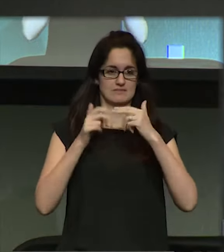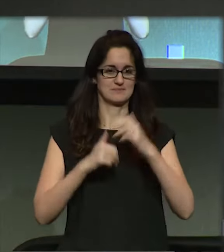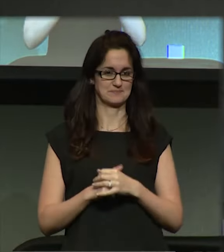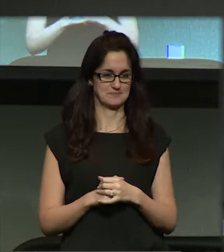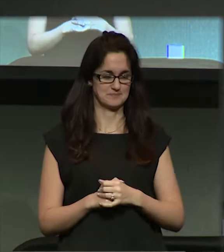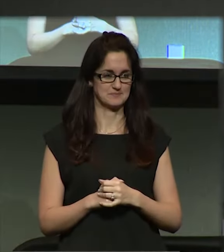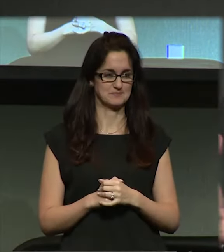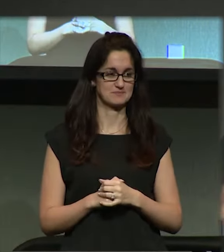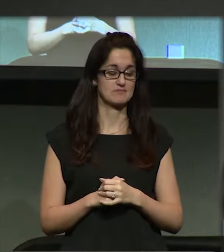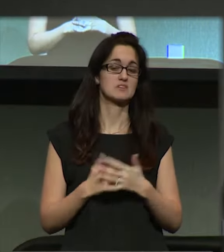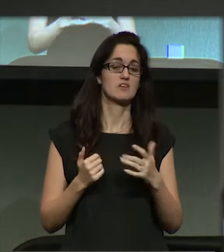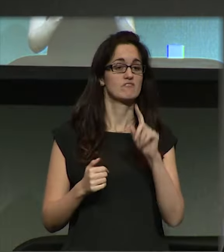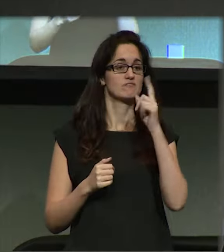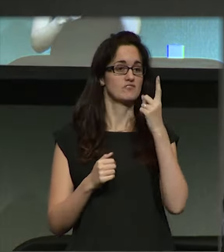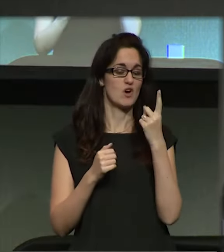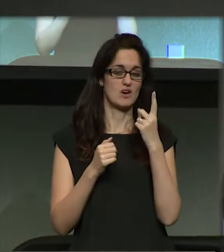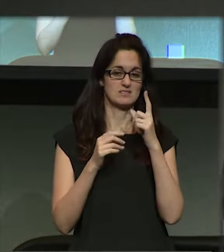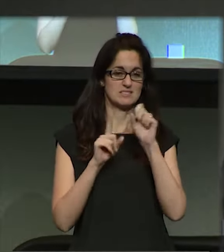So I did the first semester,